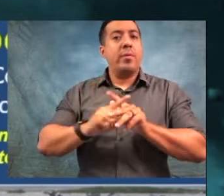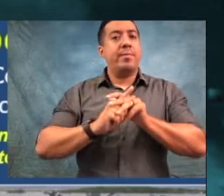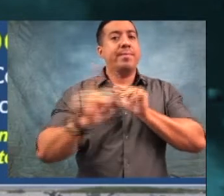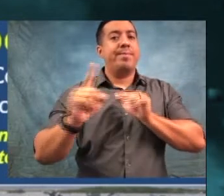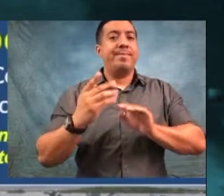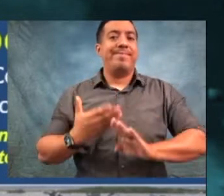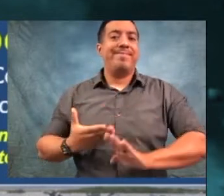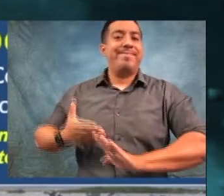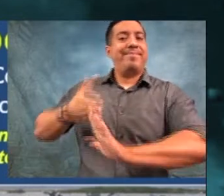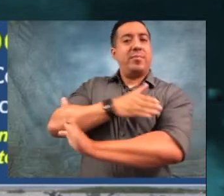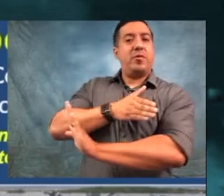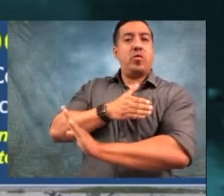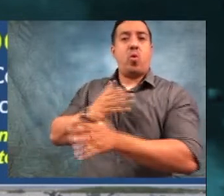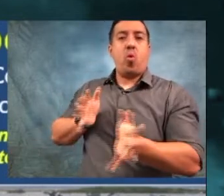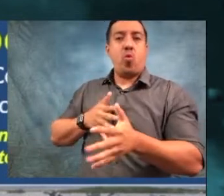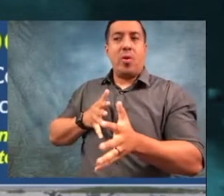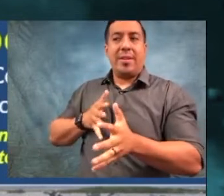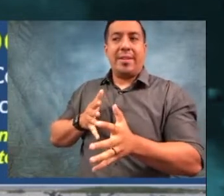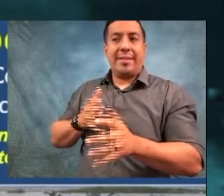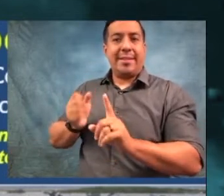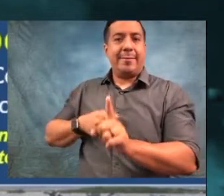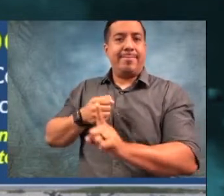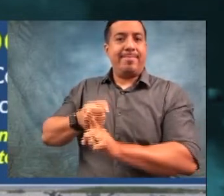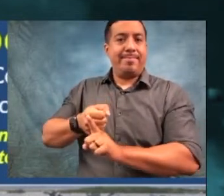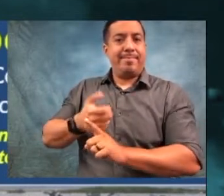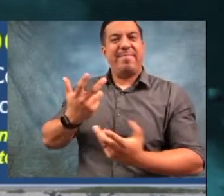well ahead of the arrival of the winds,